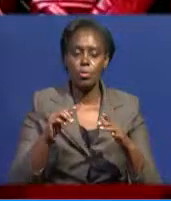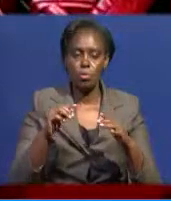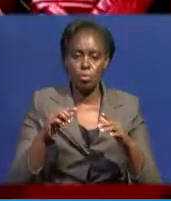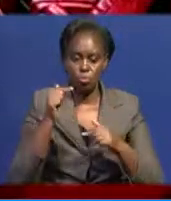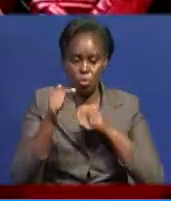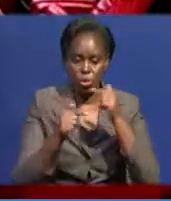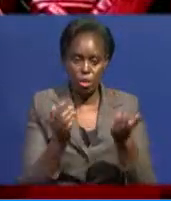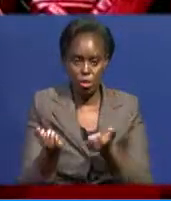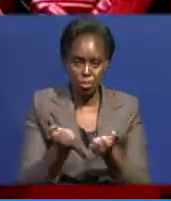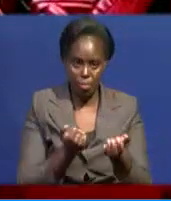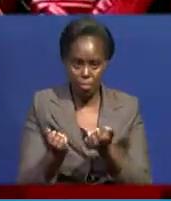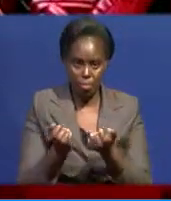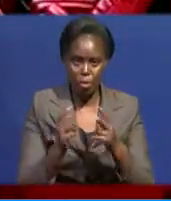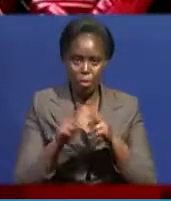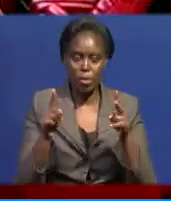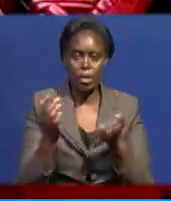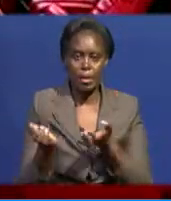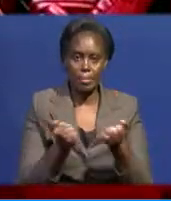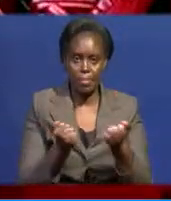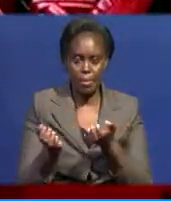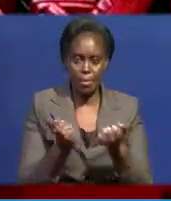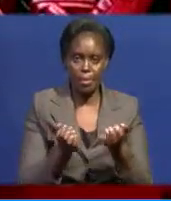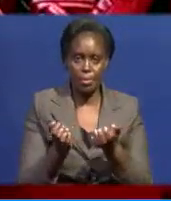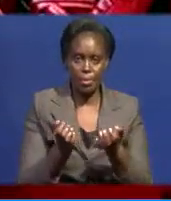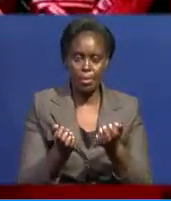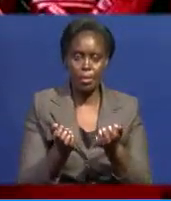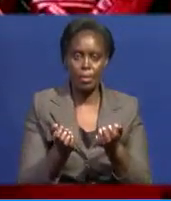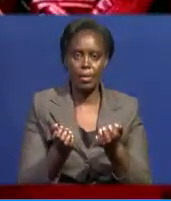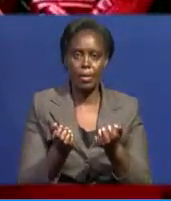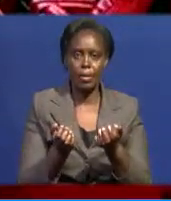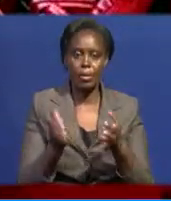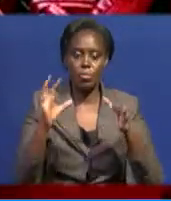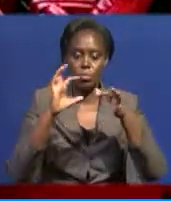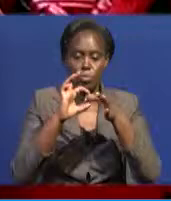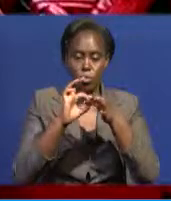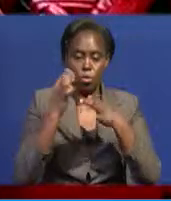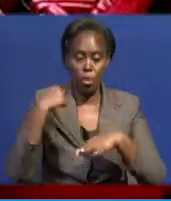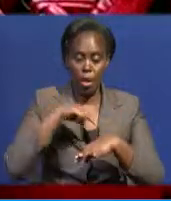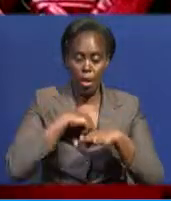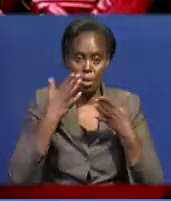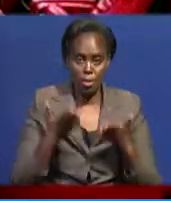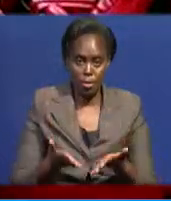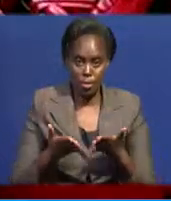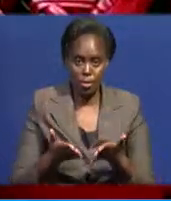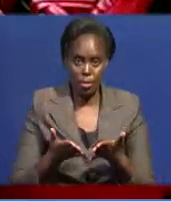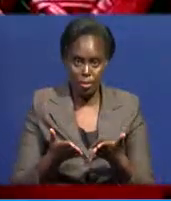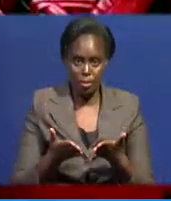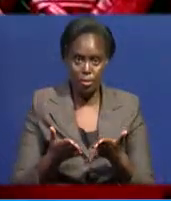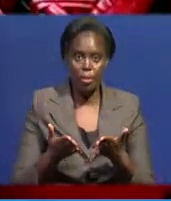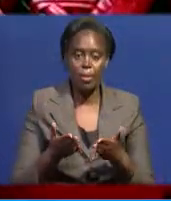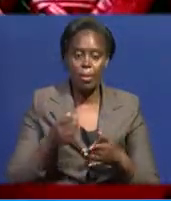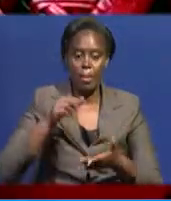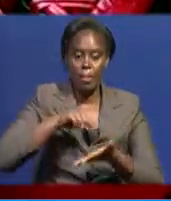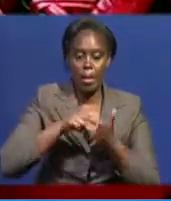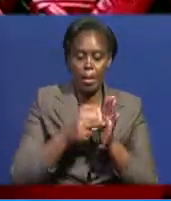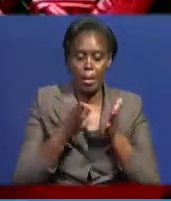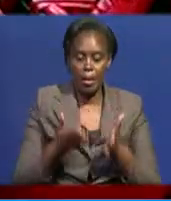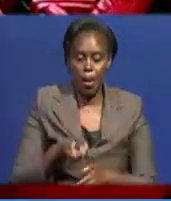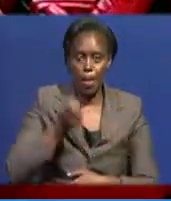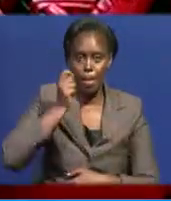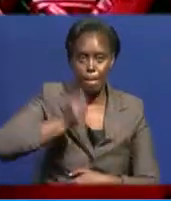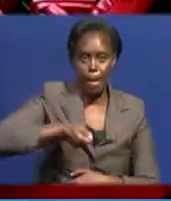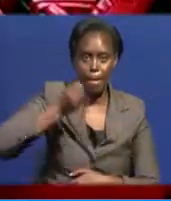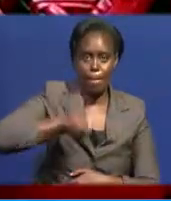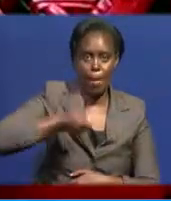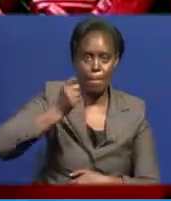its business or commence its business for the day. So if you are just joining us, then that is the quorum bell for the members to be able